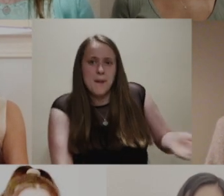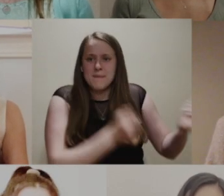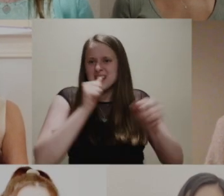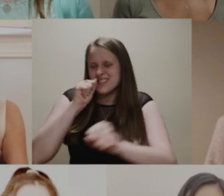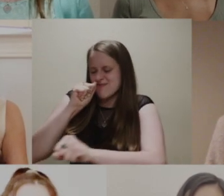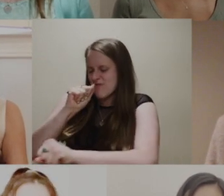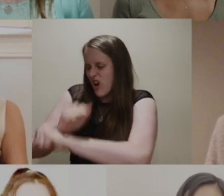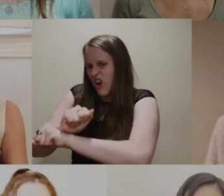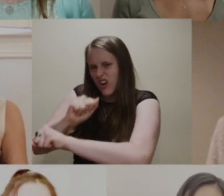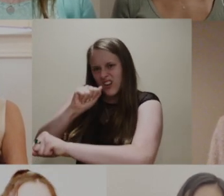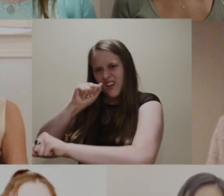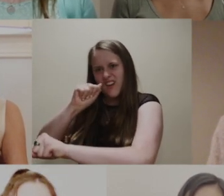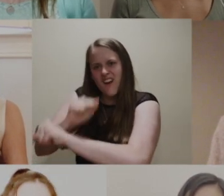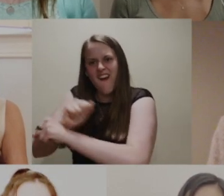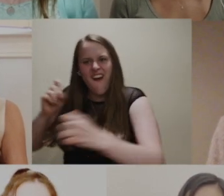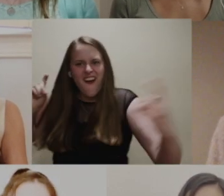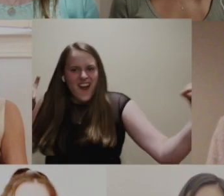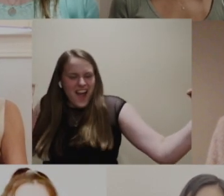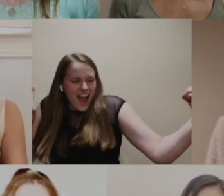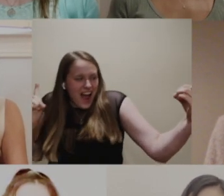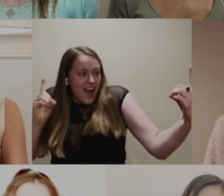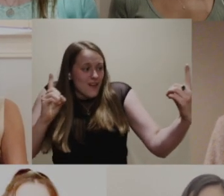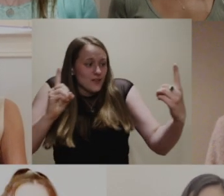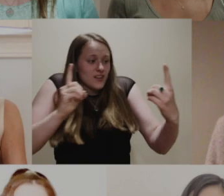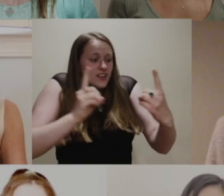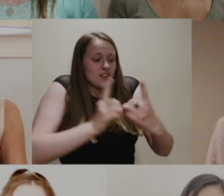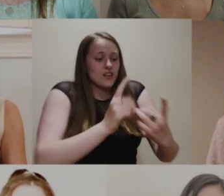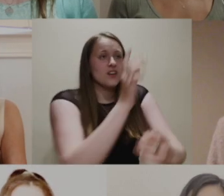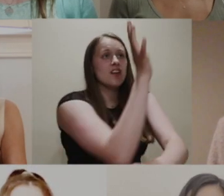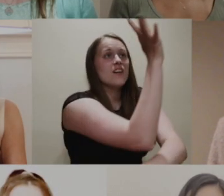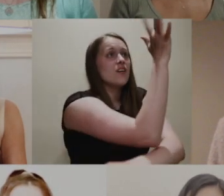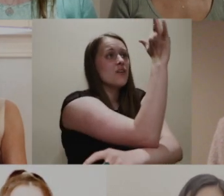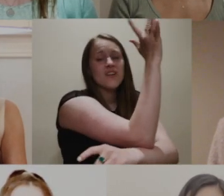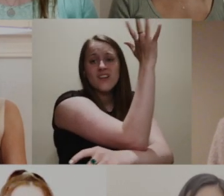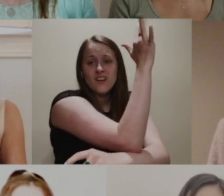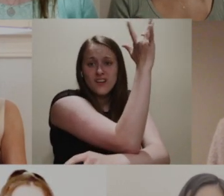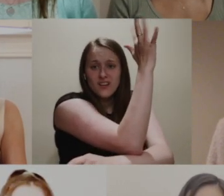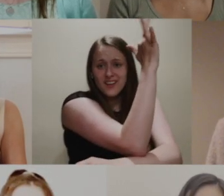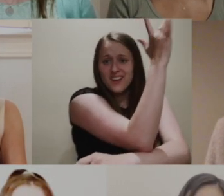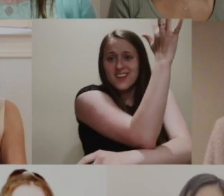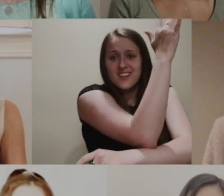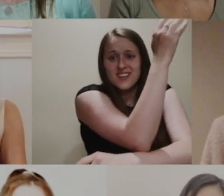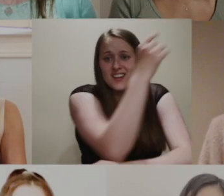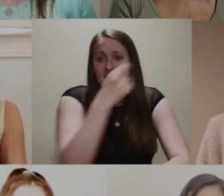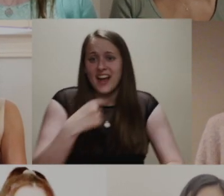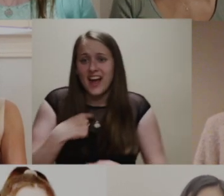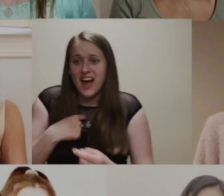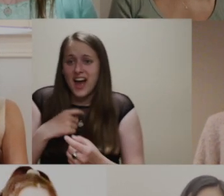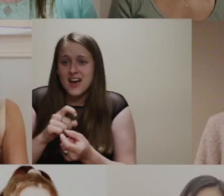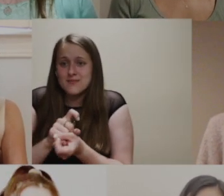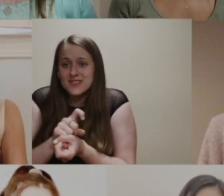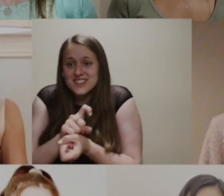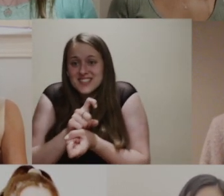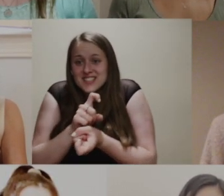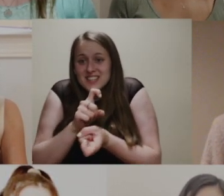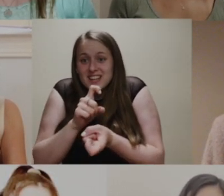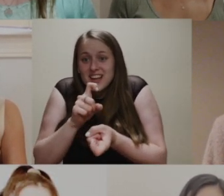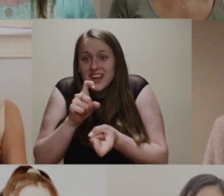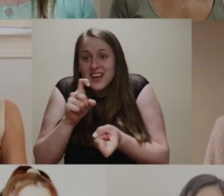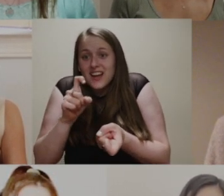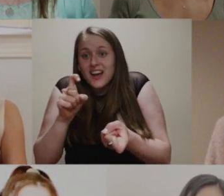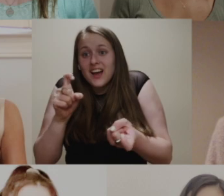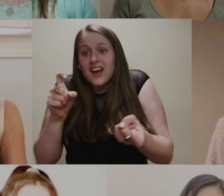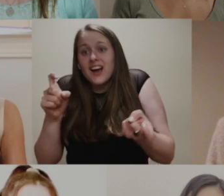stream that meets the moulder Halfway through the wood Who can